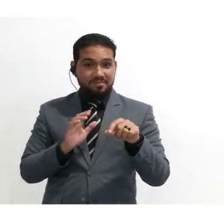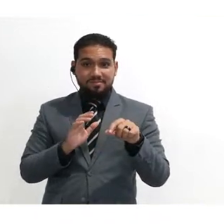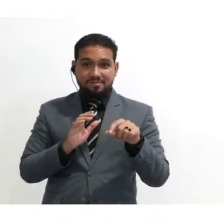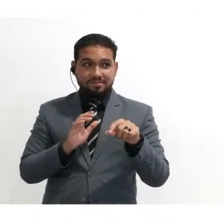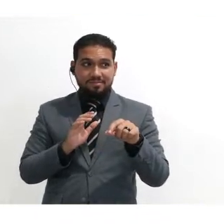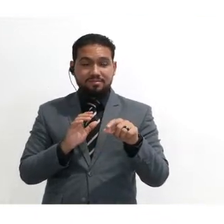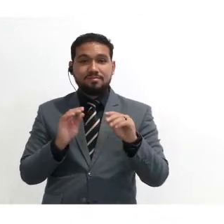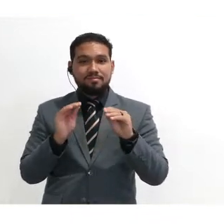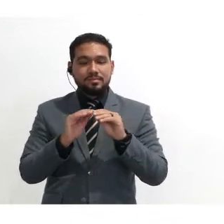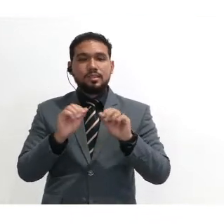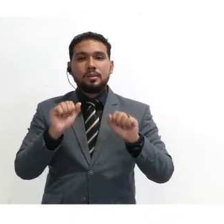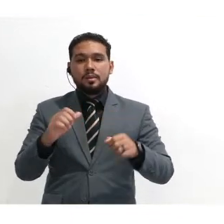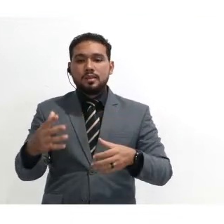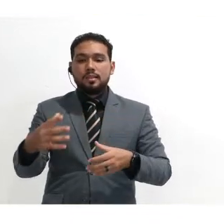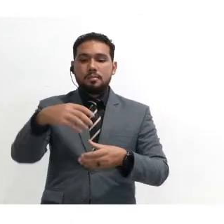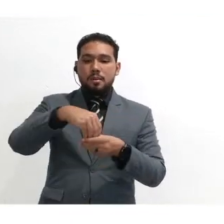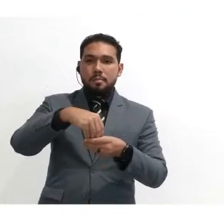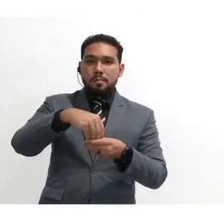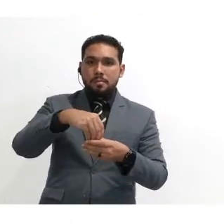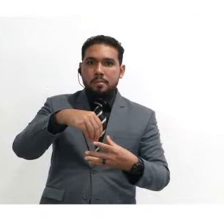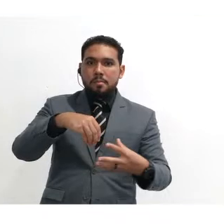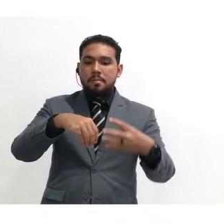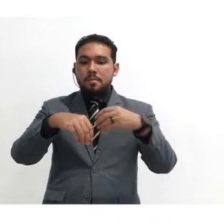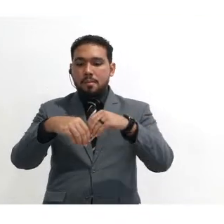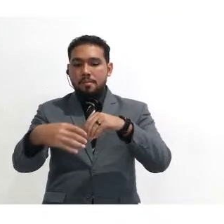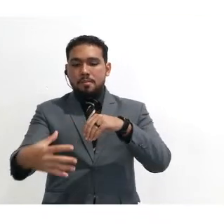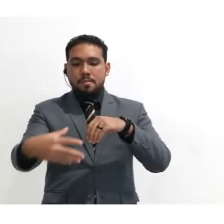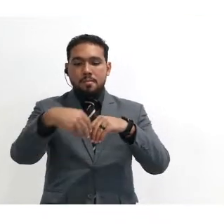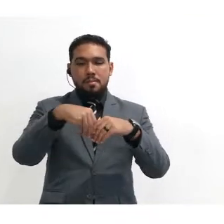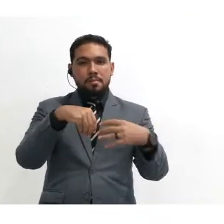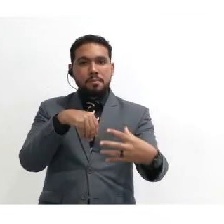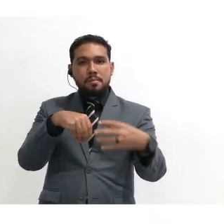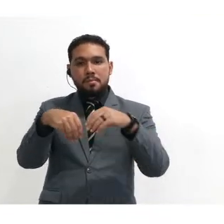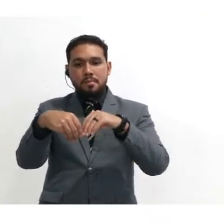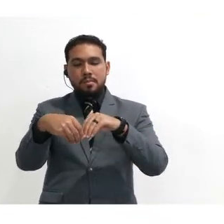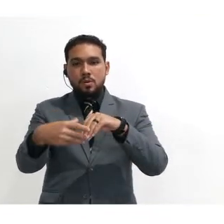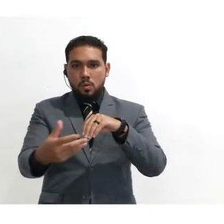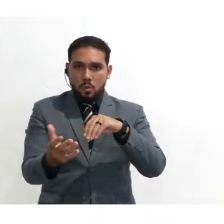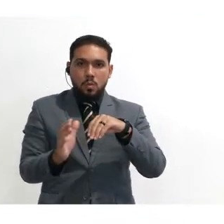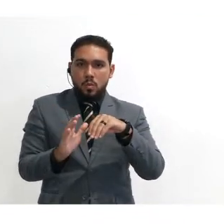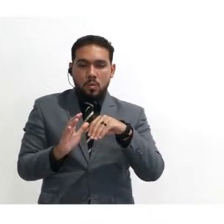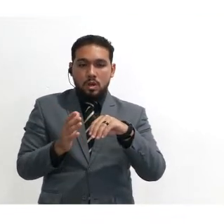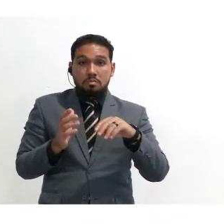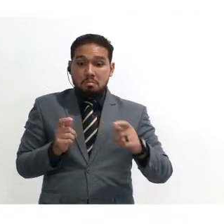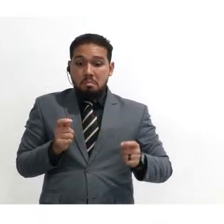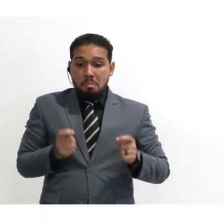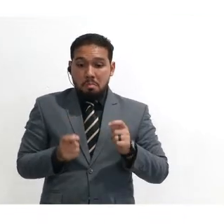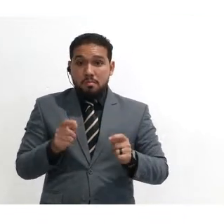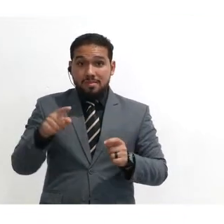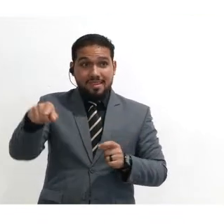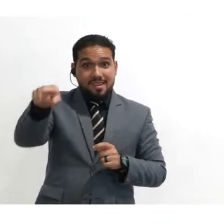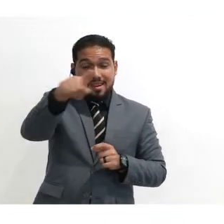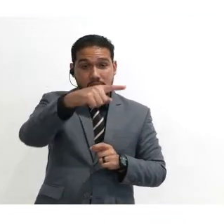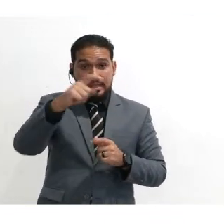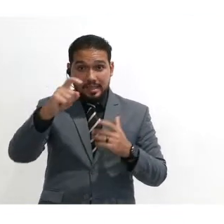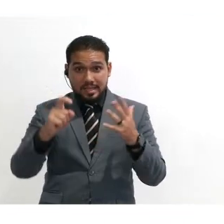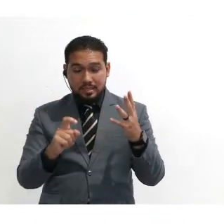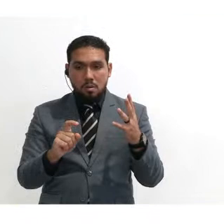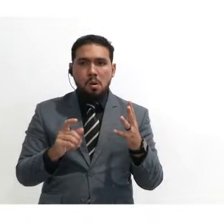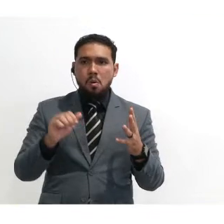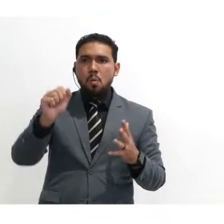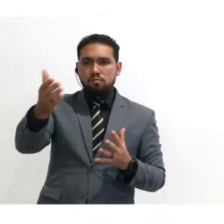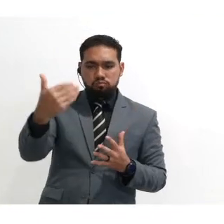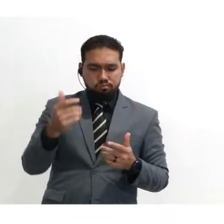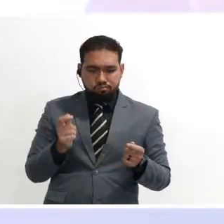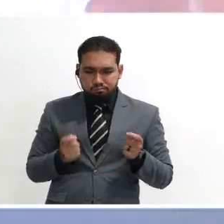can create the function at the package that's all inclusive or sub-function, the less that the end customer has to do on their